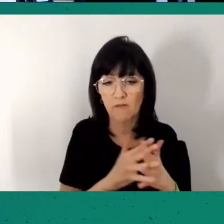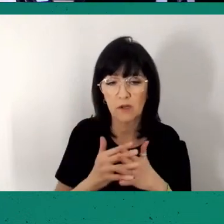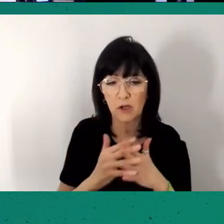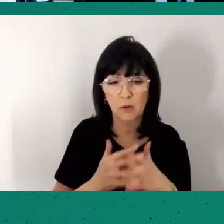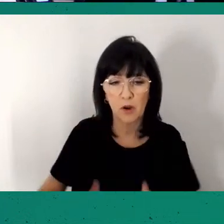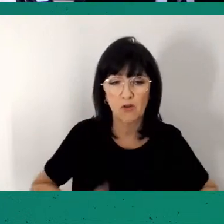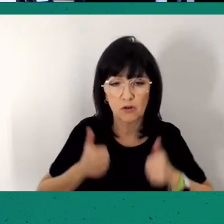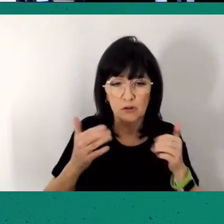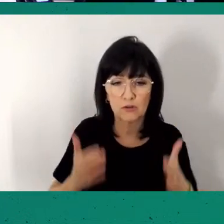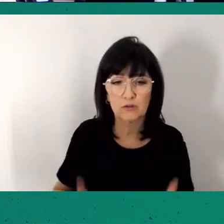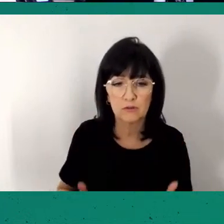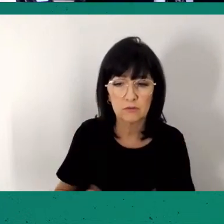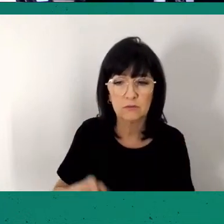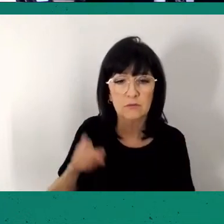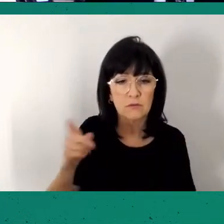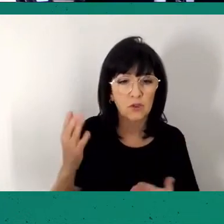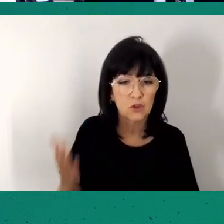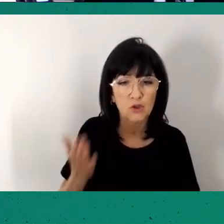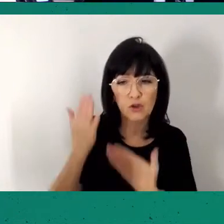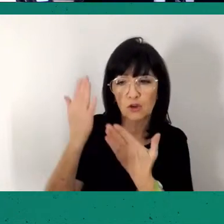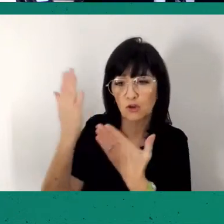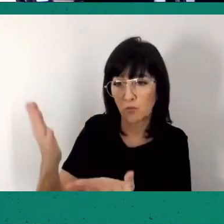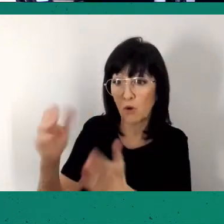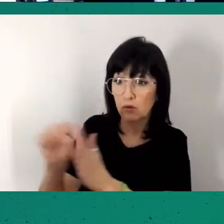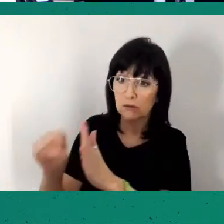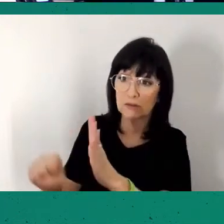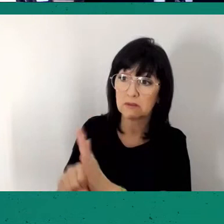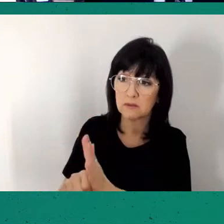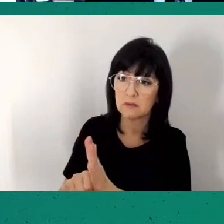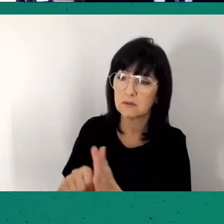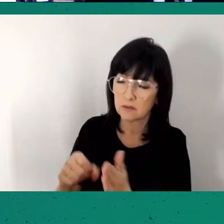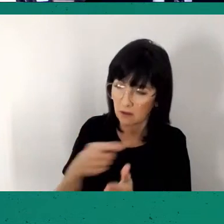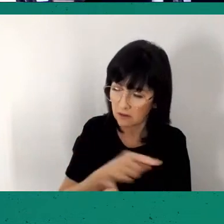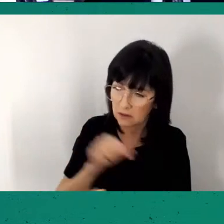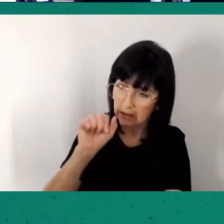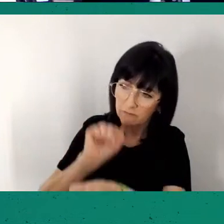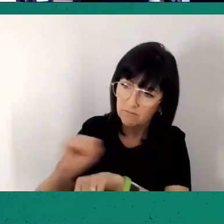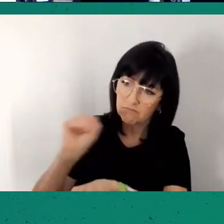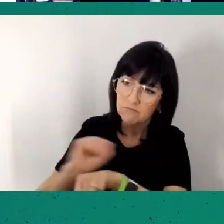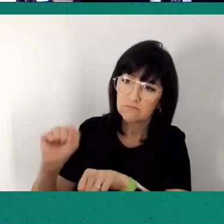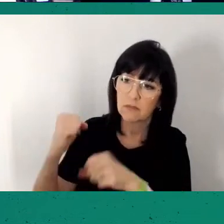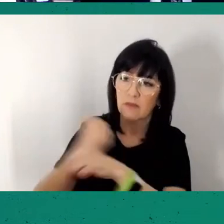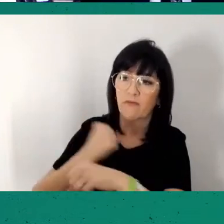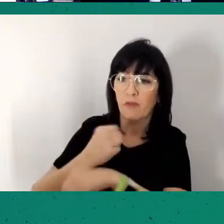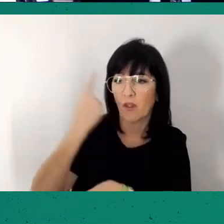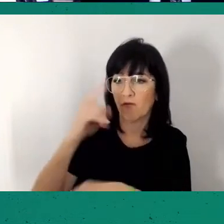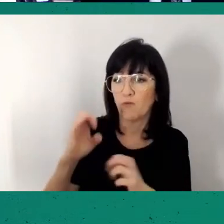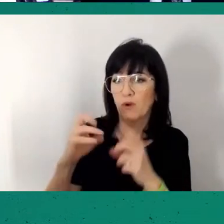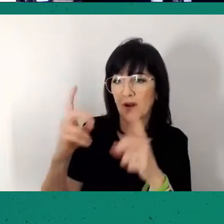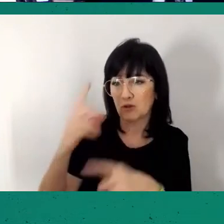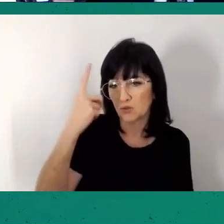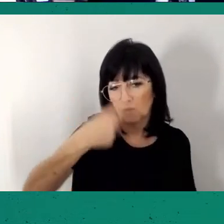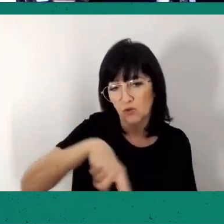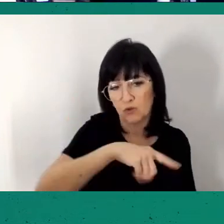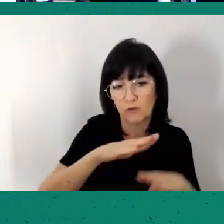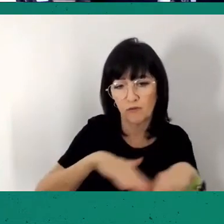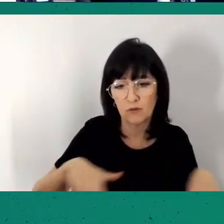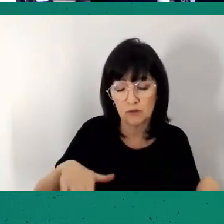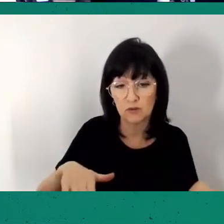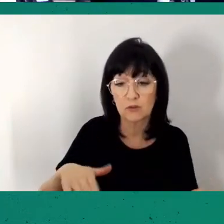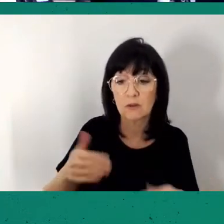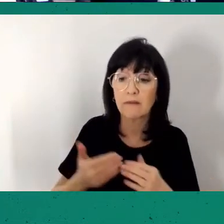"for an appropriation for the education of their children," unquote. The following summer, Daniel Bailey and